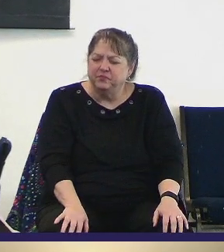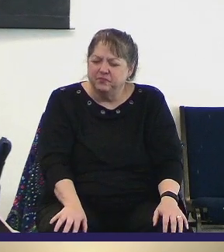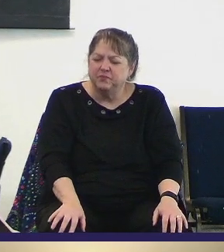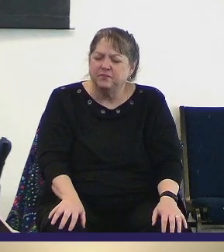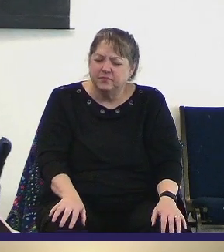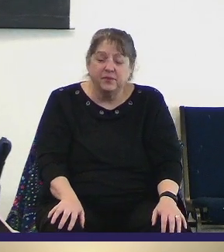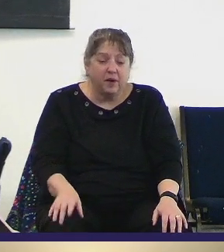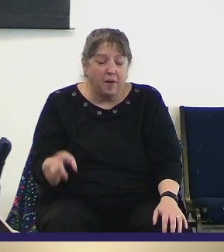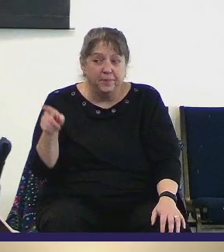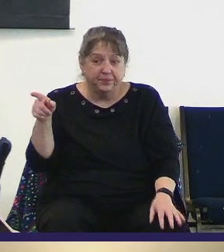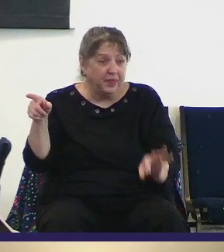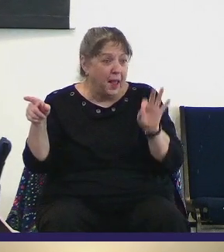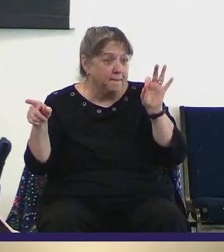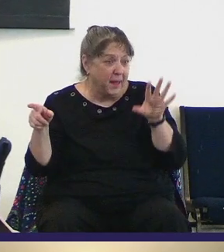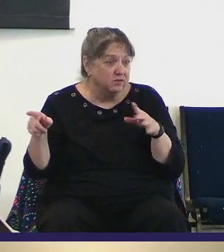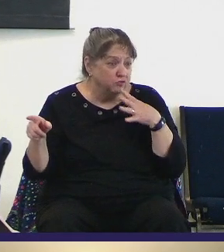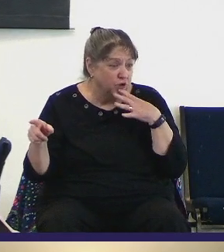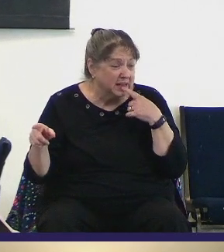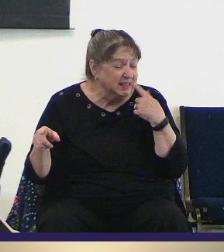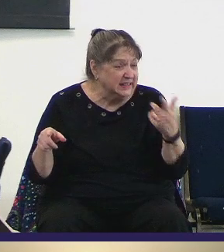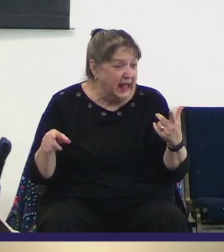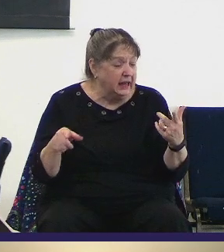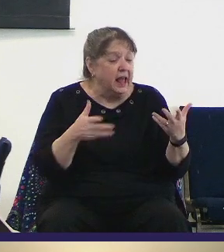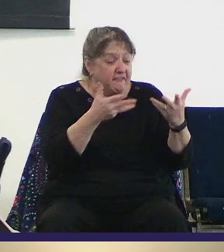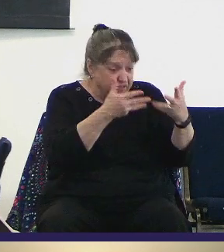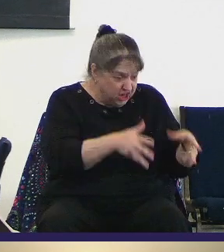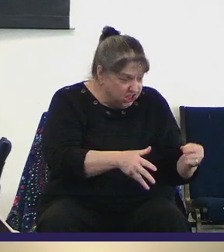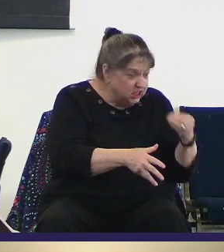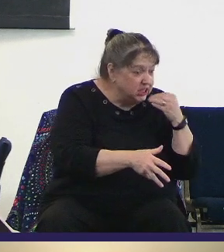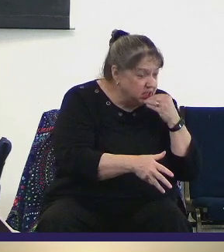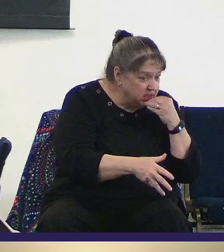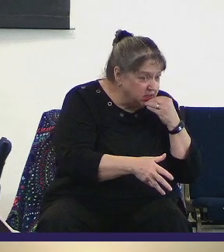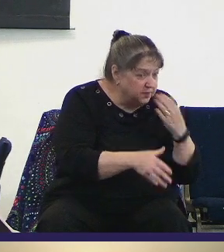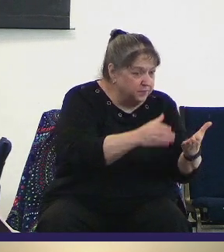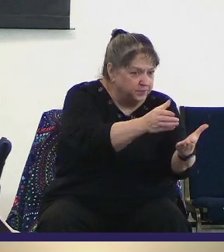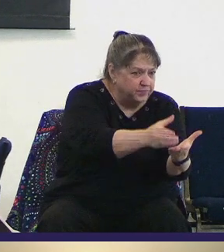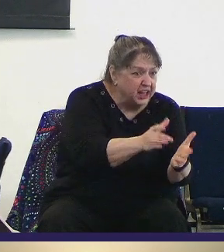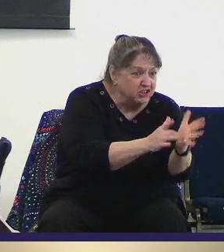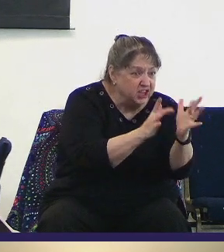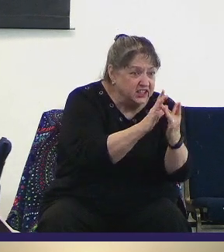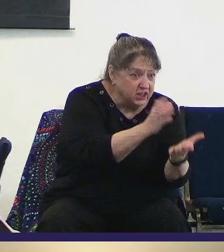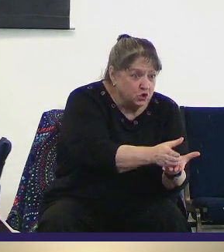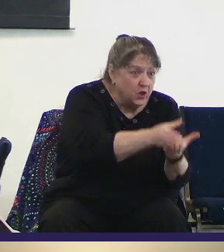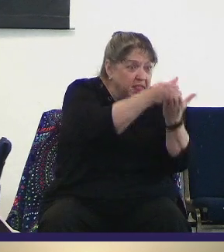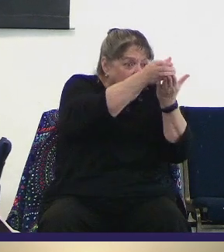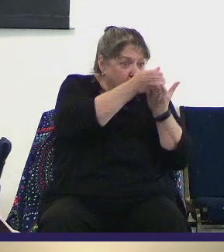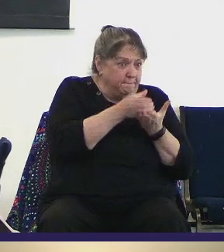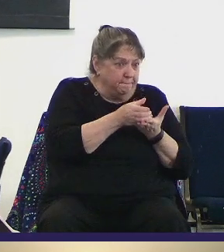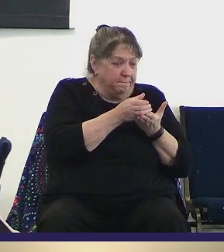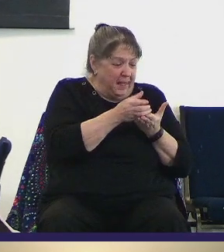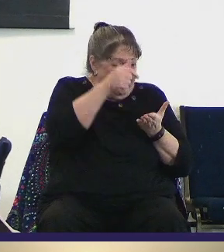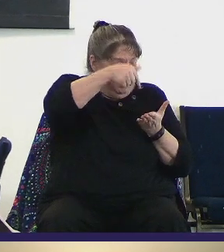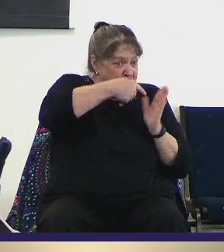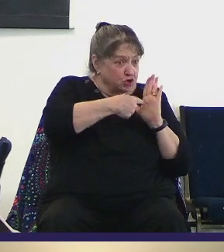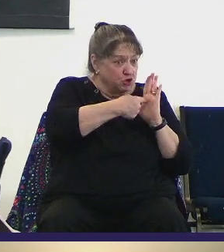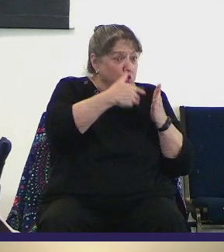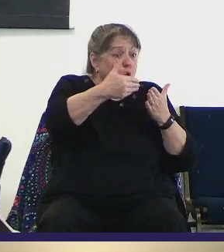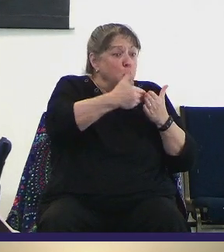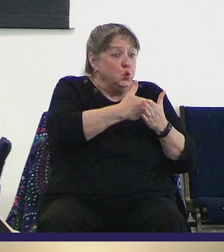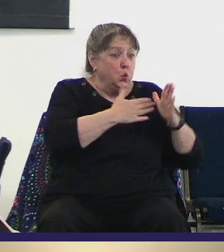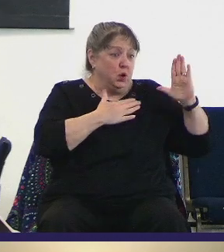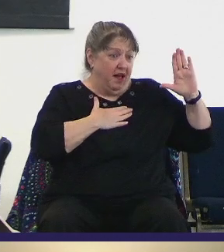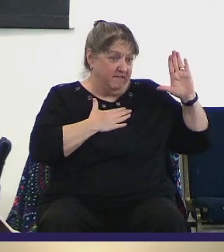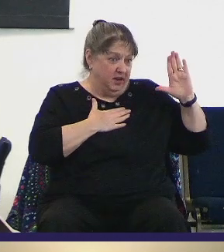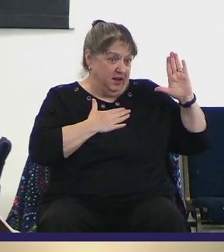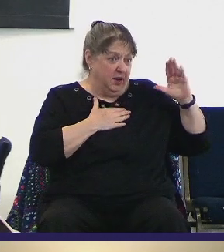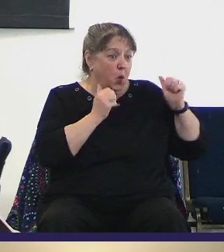In the same way, after supper, he took the cup and said, "This cup is the new covenant in my blood." Jesus knew that